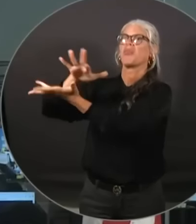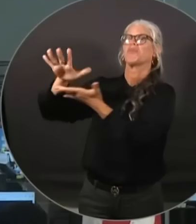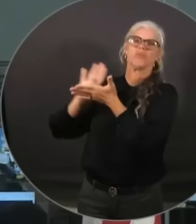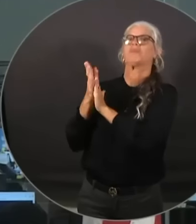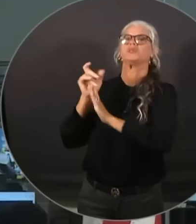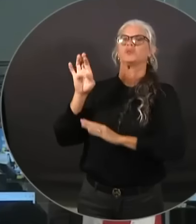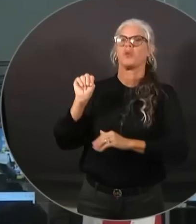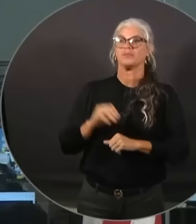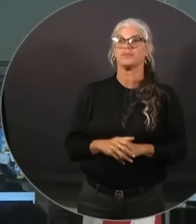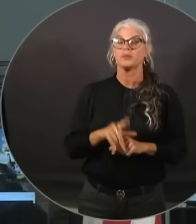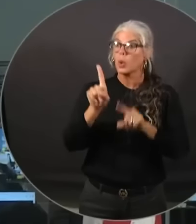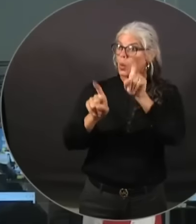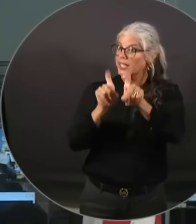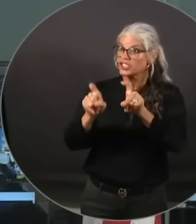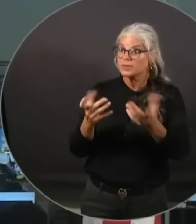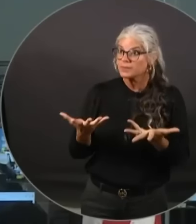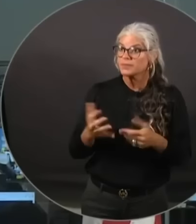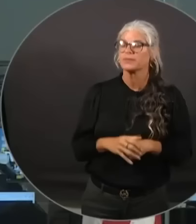you expect you'll be able to get out